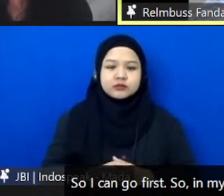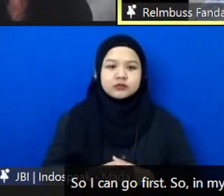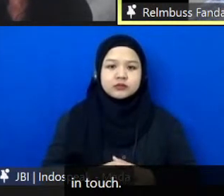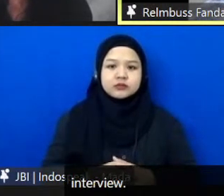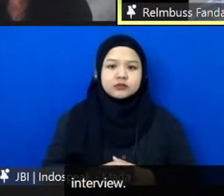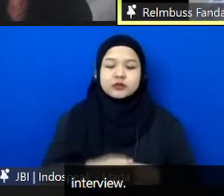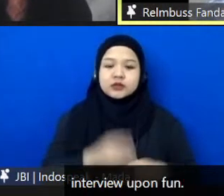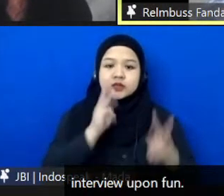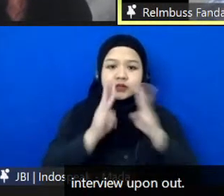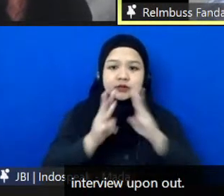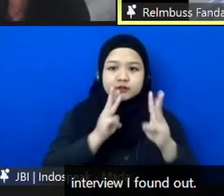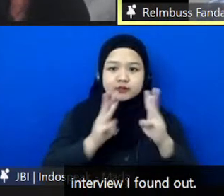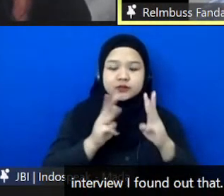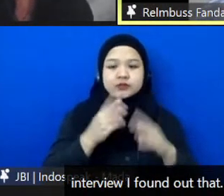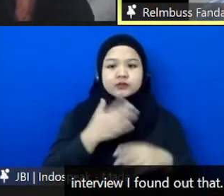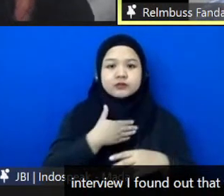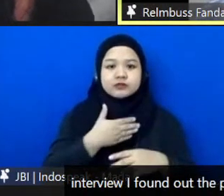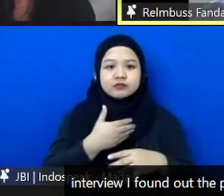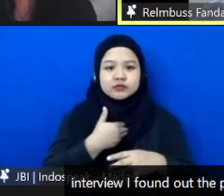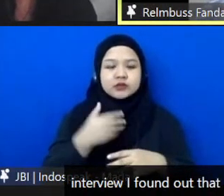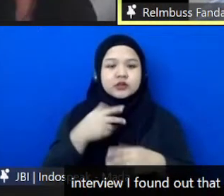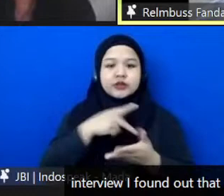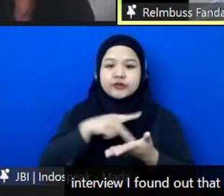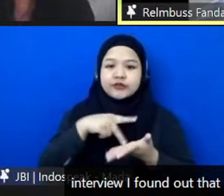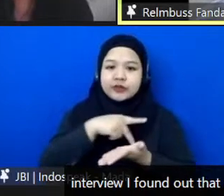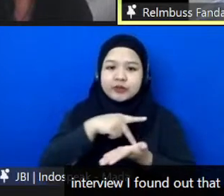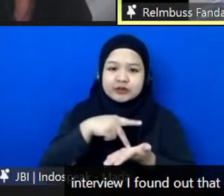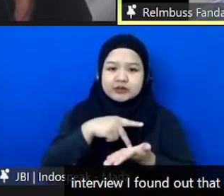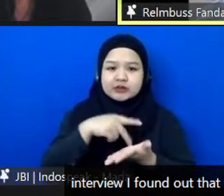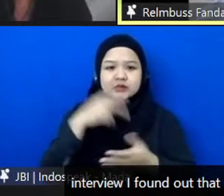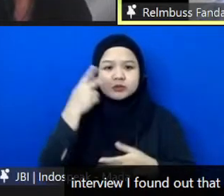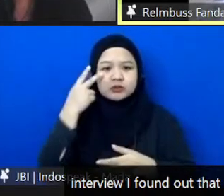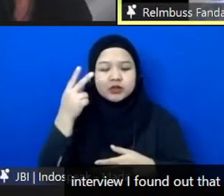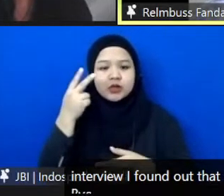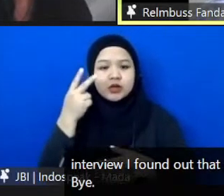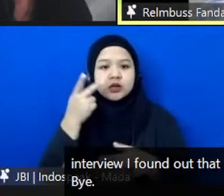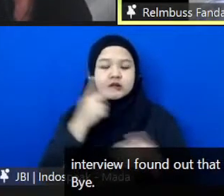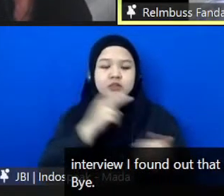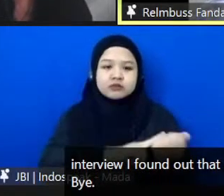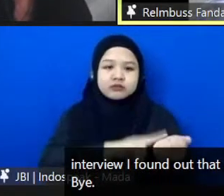interview, I found out that pharmacies looking for patients by